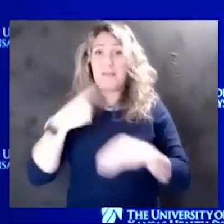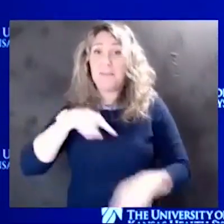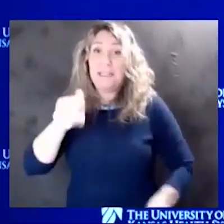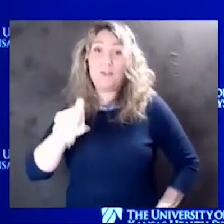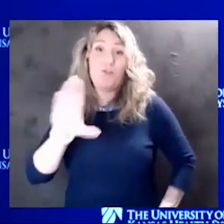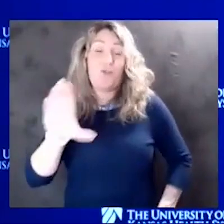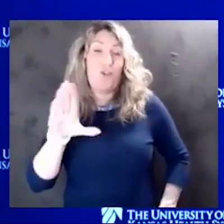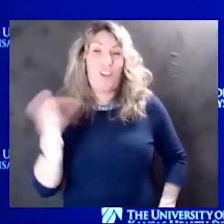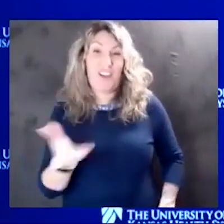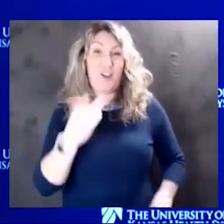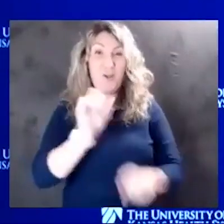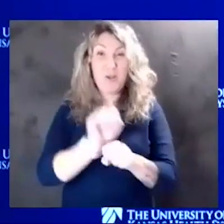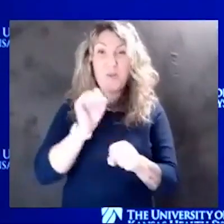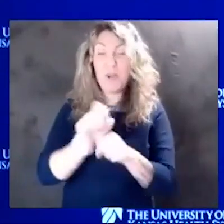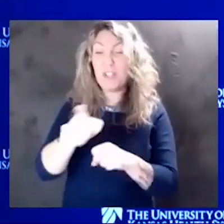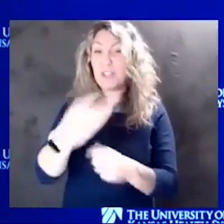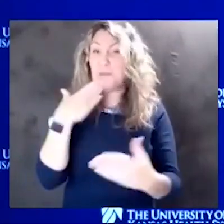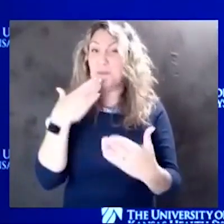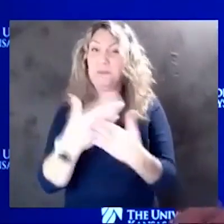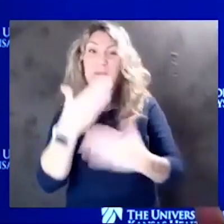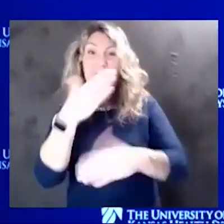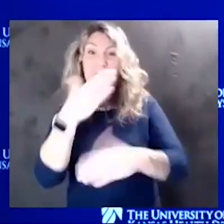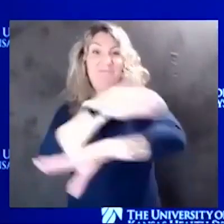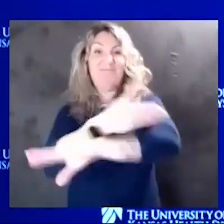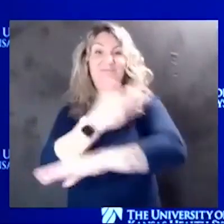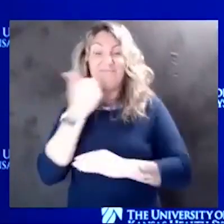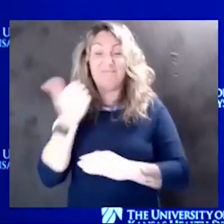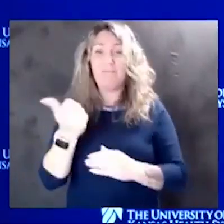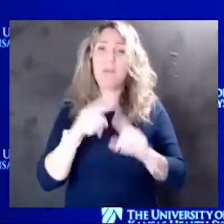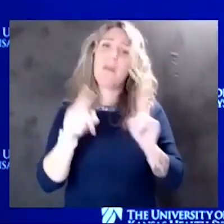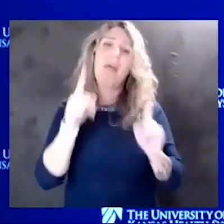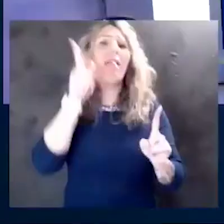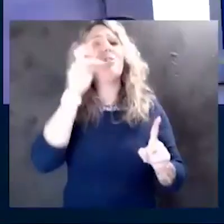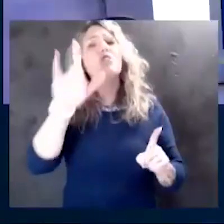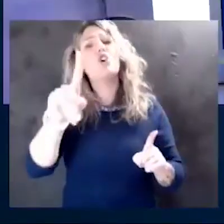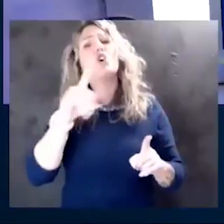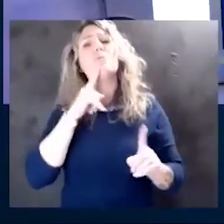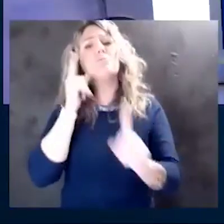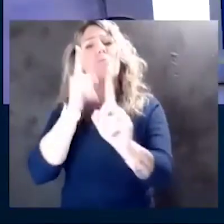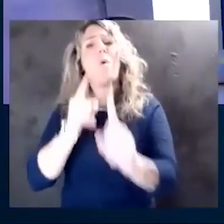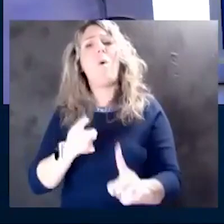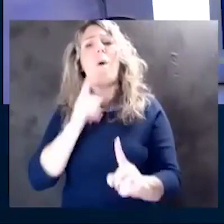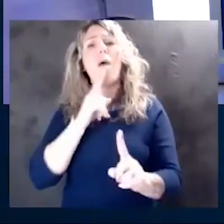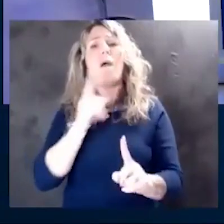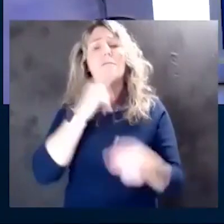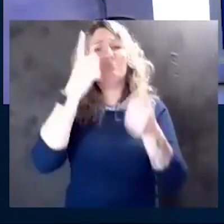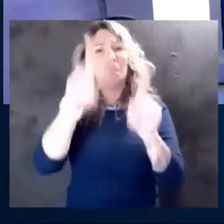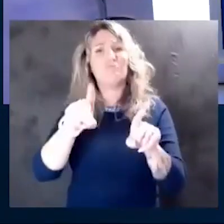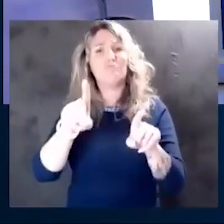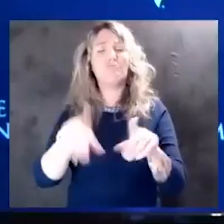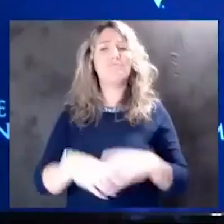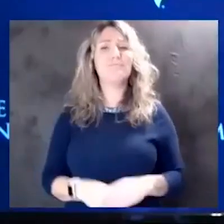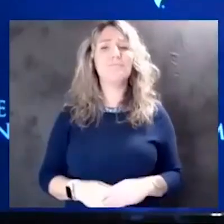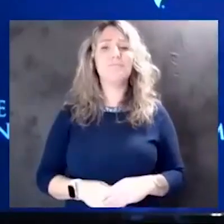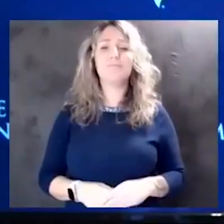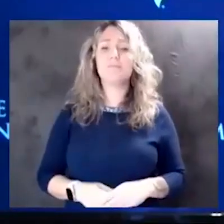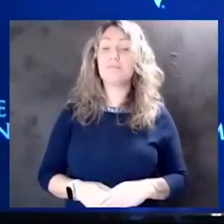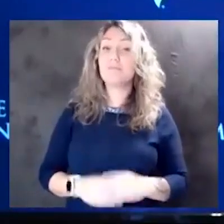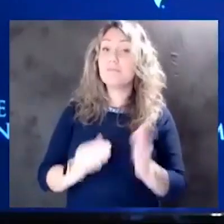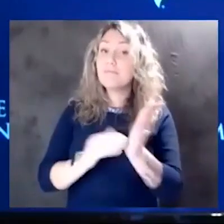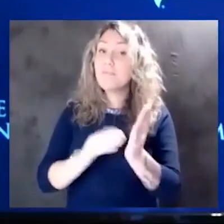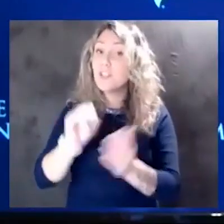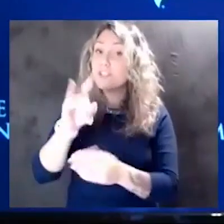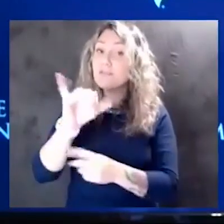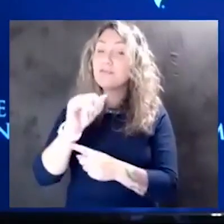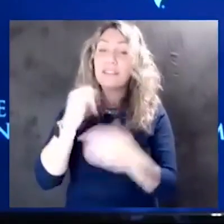well now. So I think just listen to her message, and I would reiterate that. Dr. Stites. Today for you, tomorrow